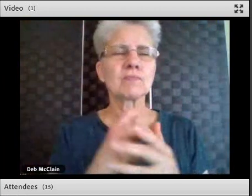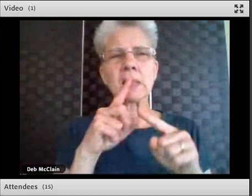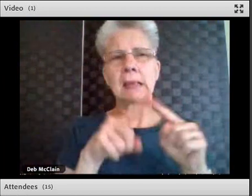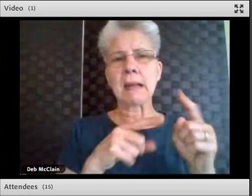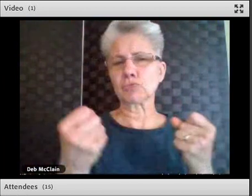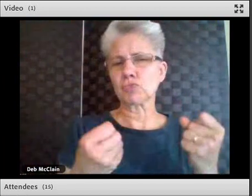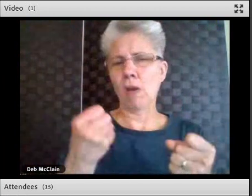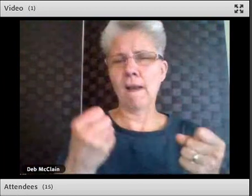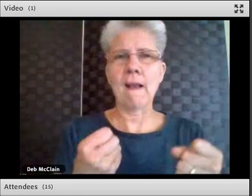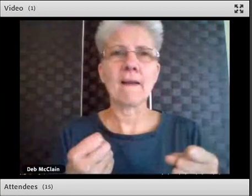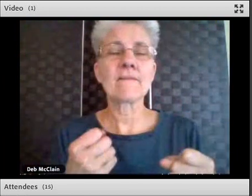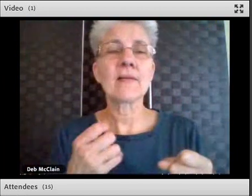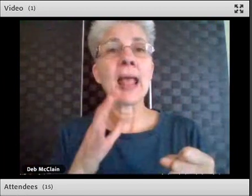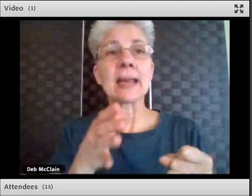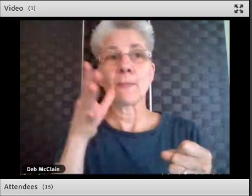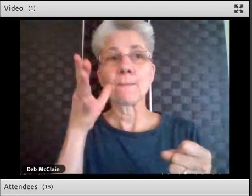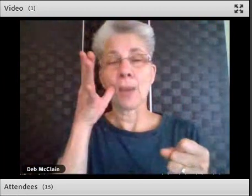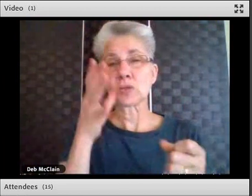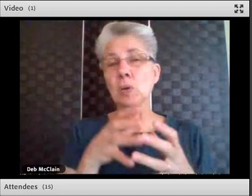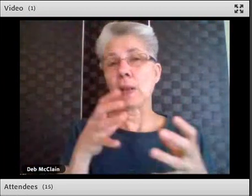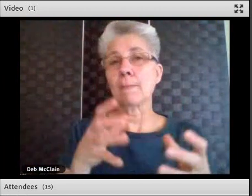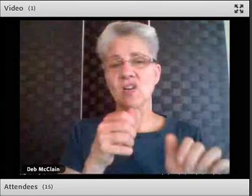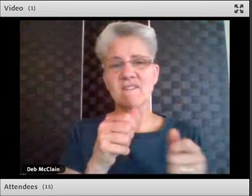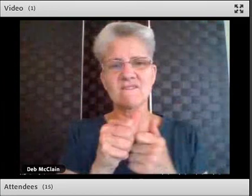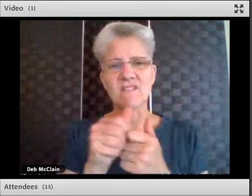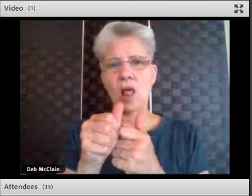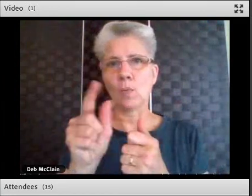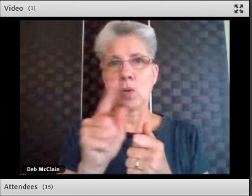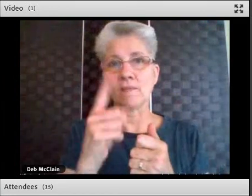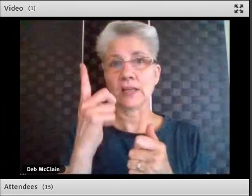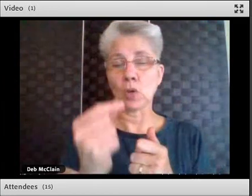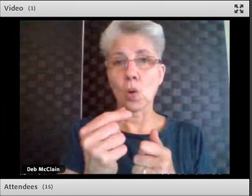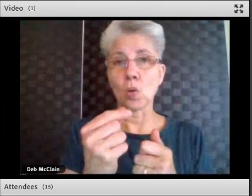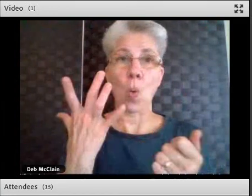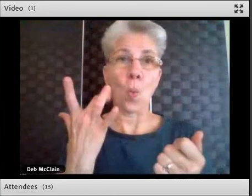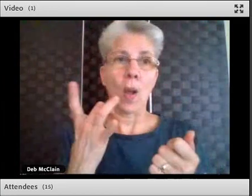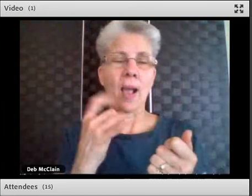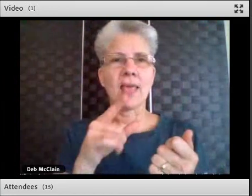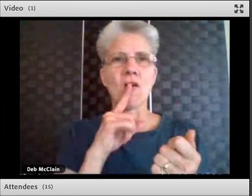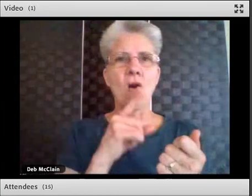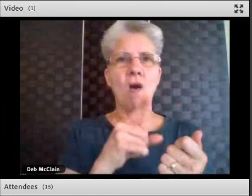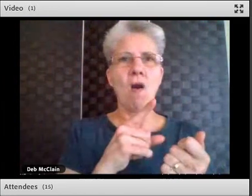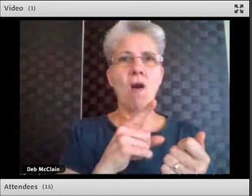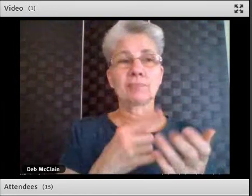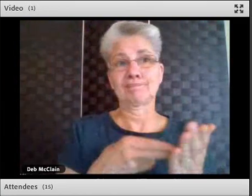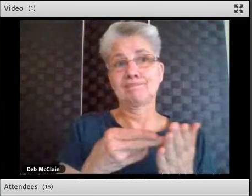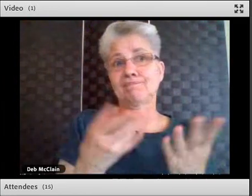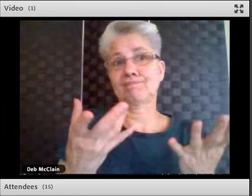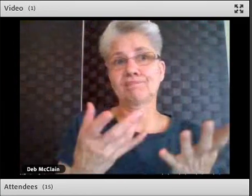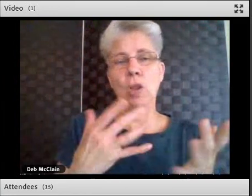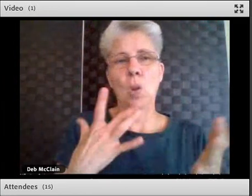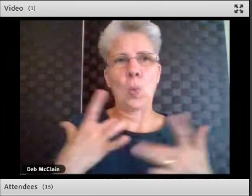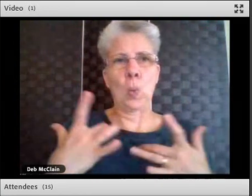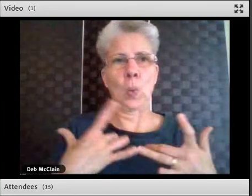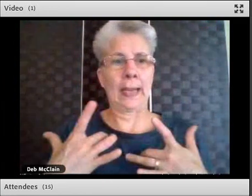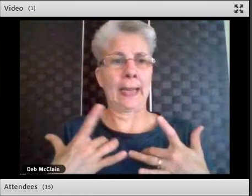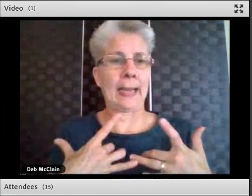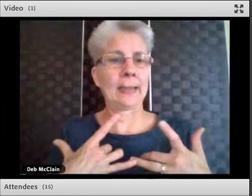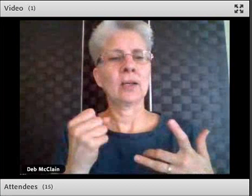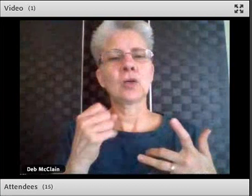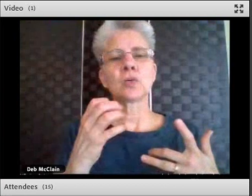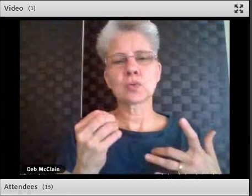cannot drive, and his parents pretty much follow him wherever he goes because they are, frankly, worried.